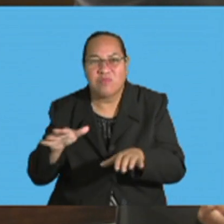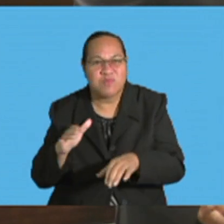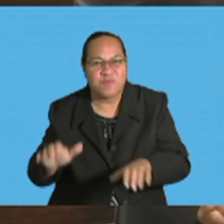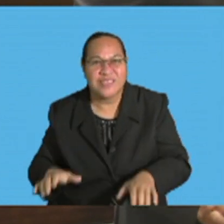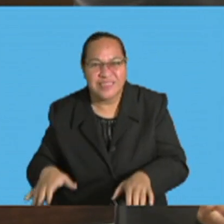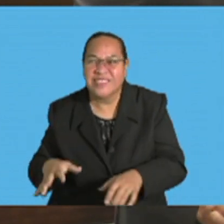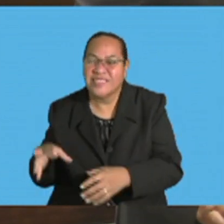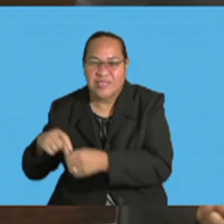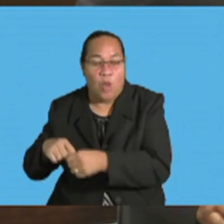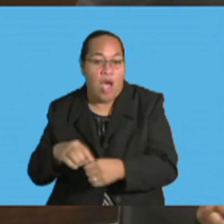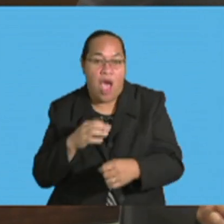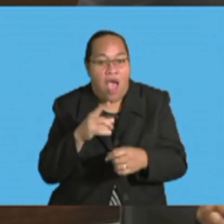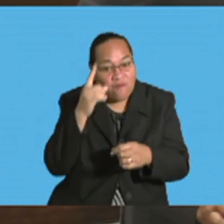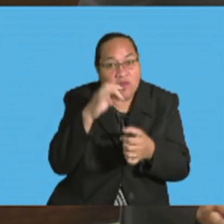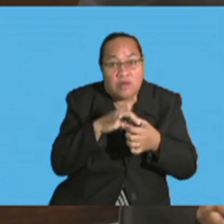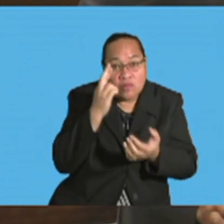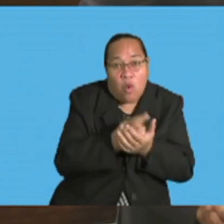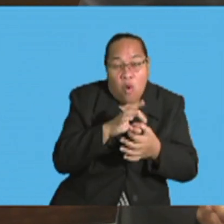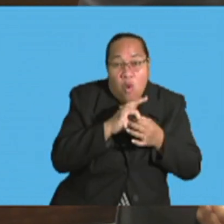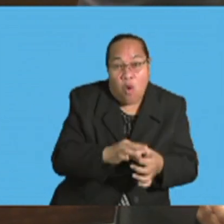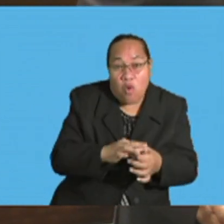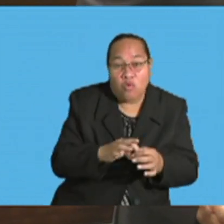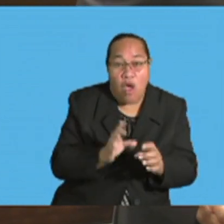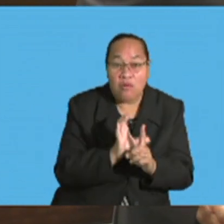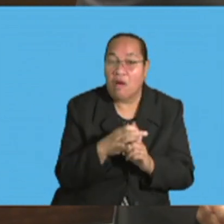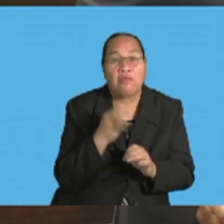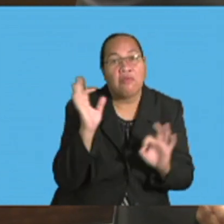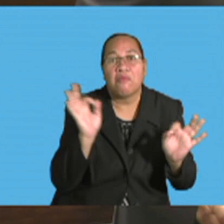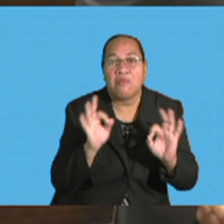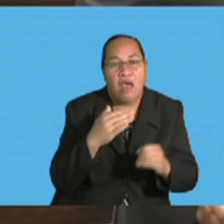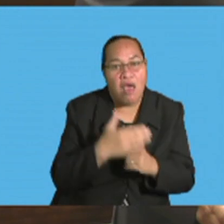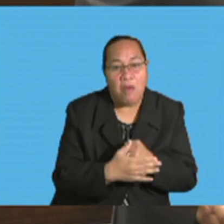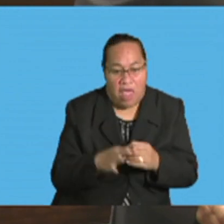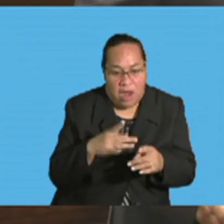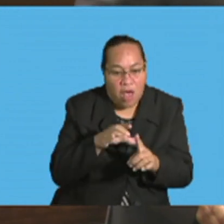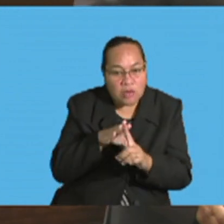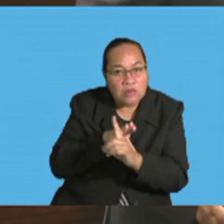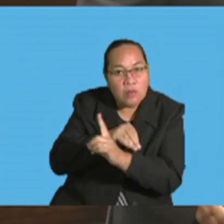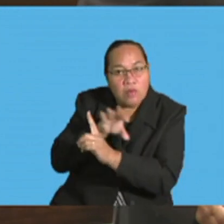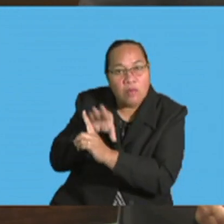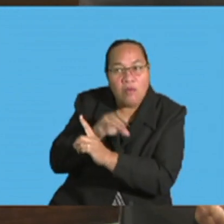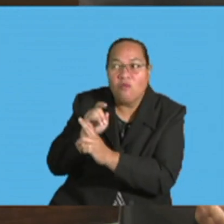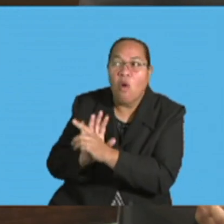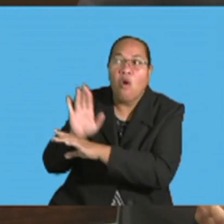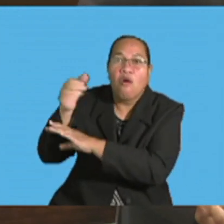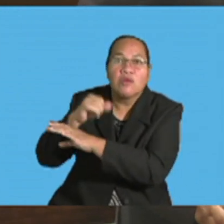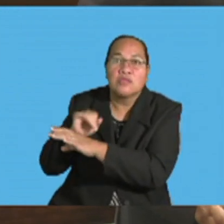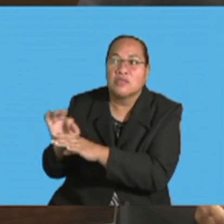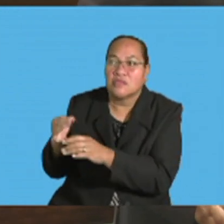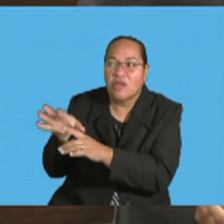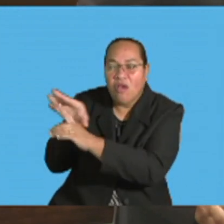never part of Fijians who are Itaukais, now slowly shedding some Itobo Bulangi, meaning foreign